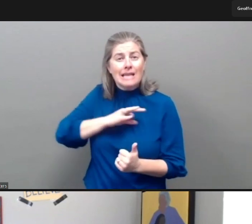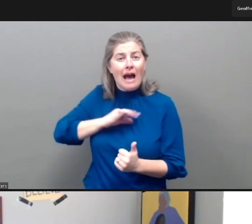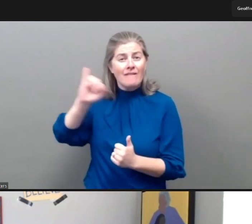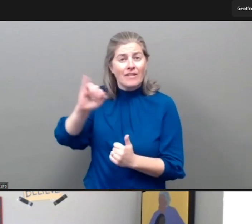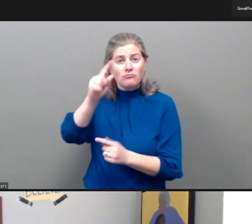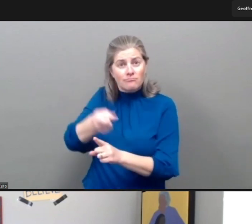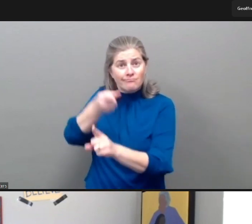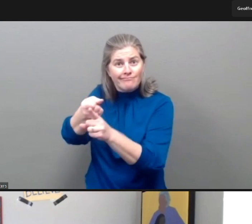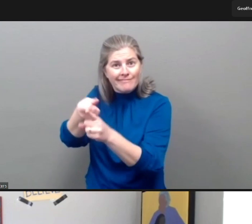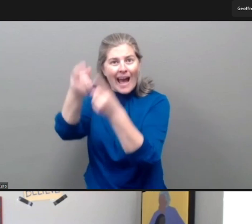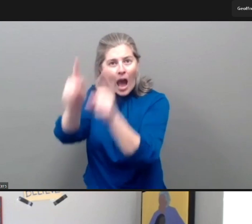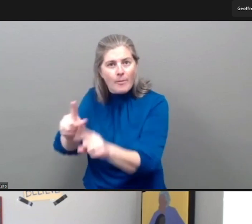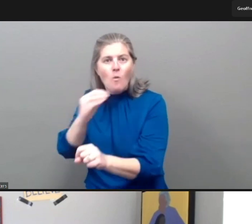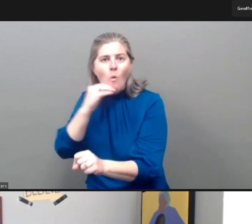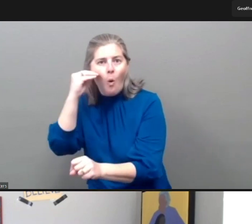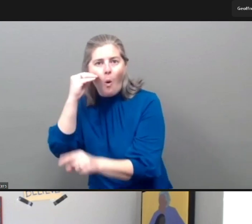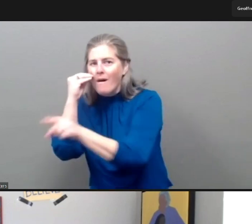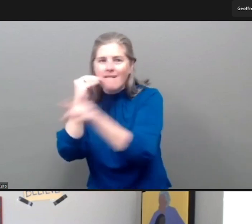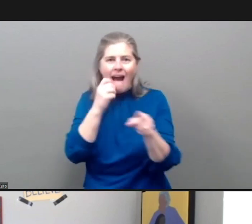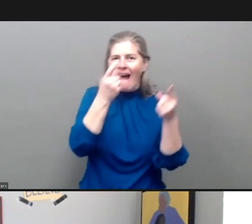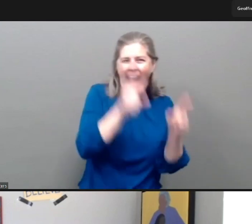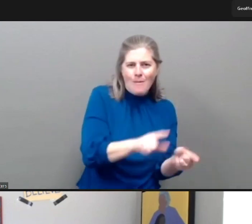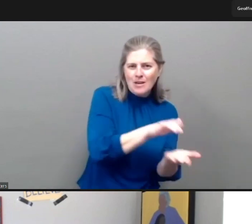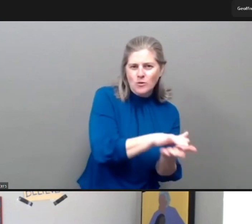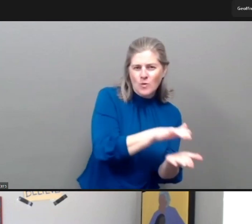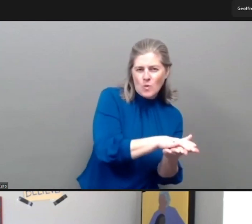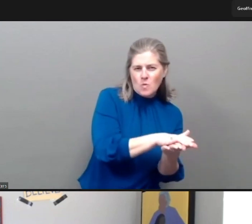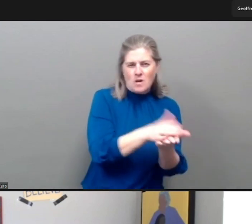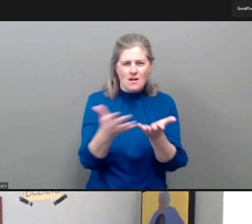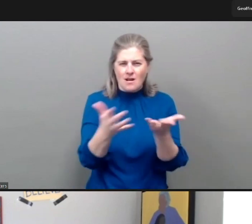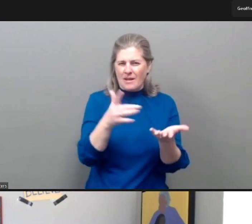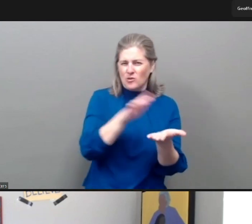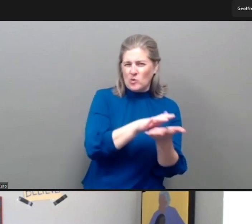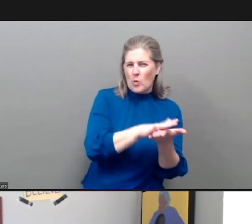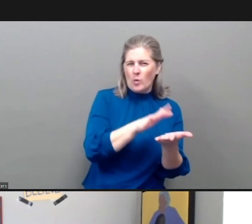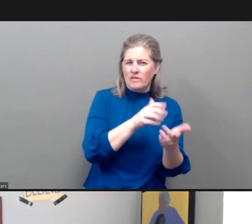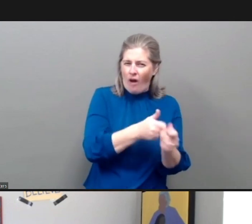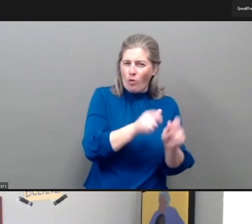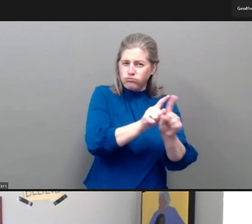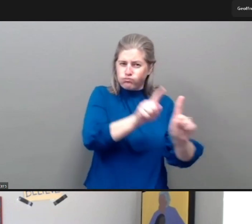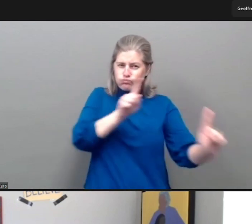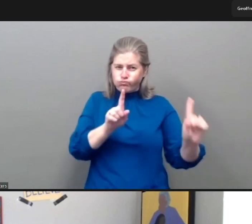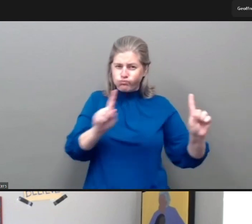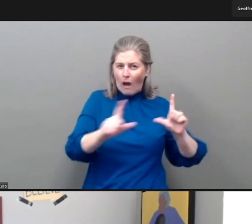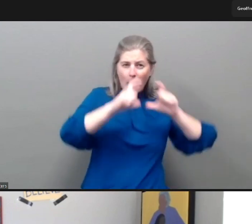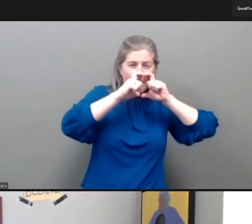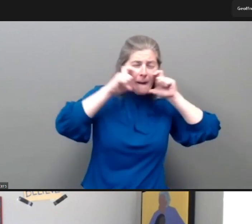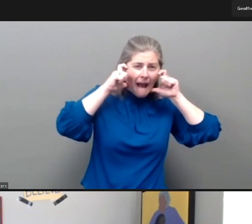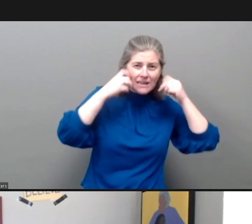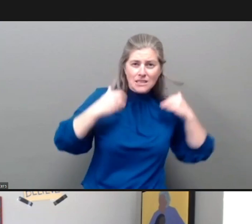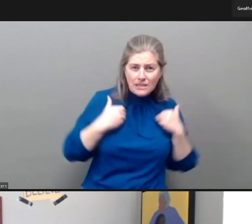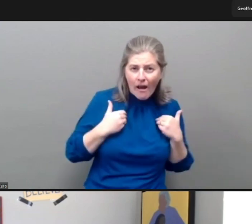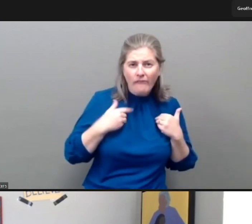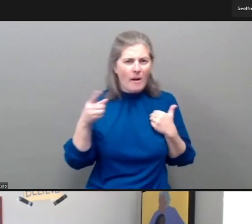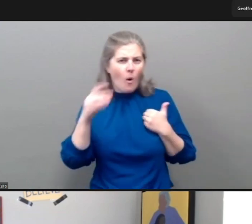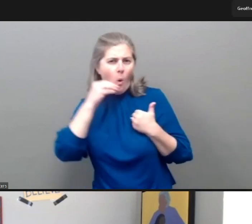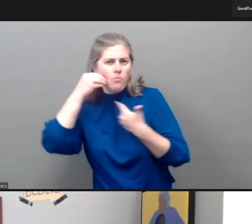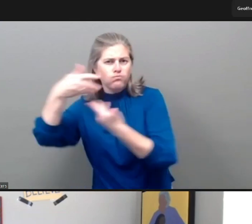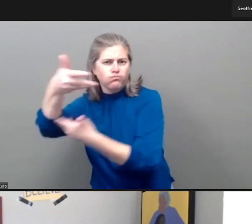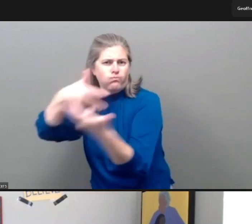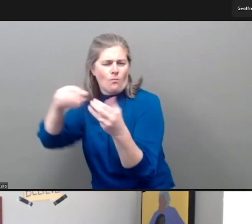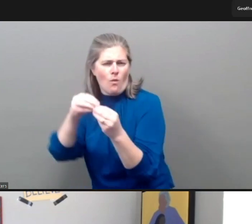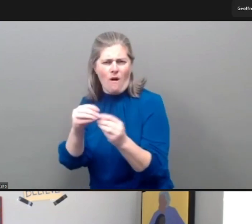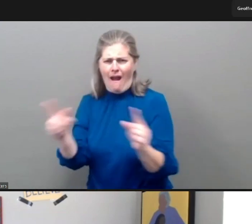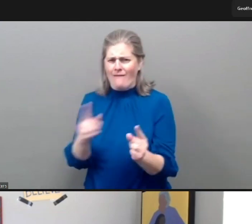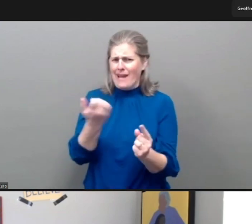occurring at home and not at schools, because schools have robust social distancing and masking policies in place. But is there any evidence